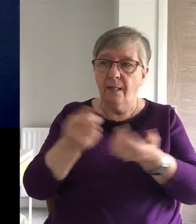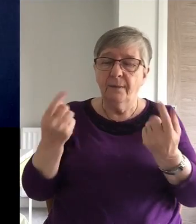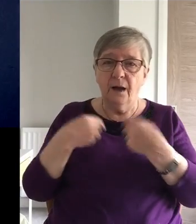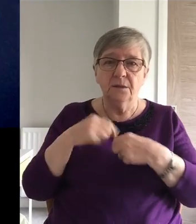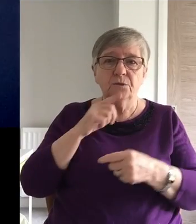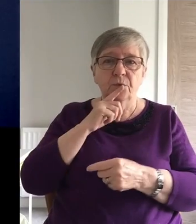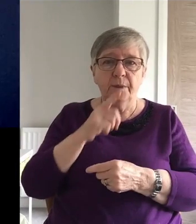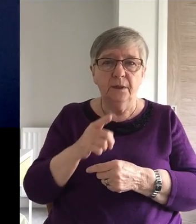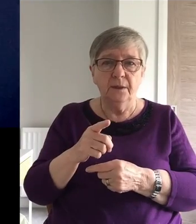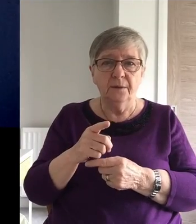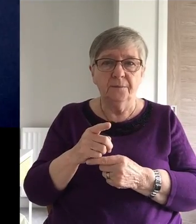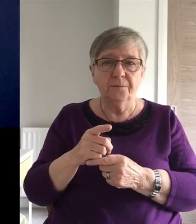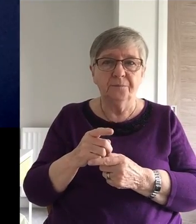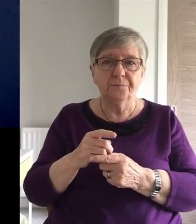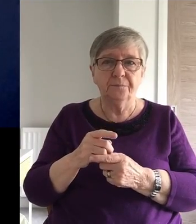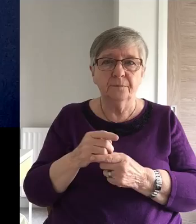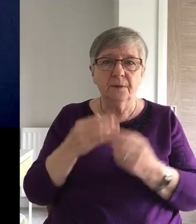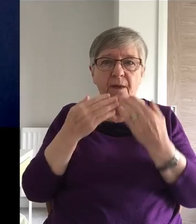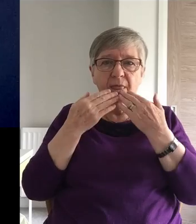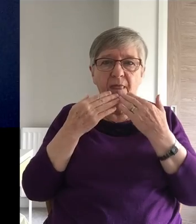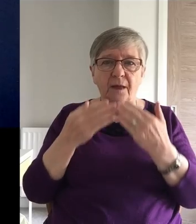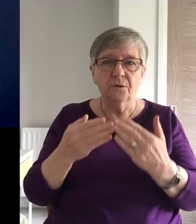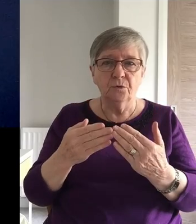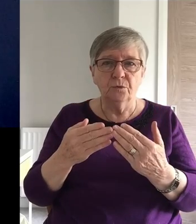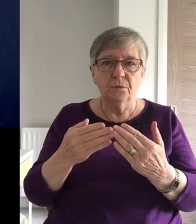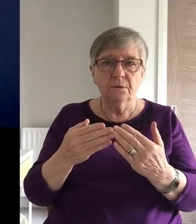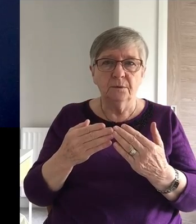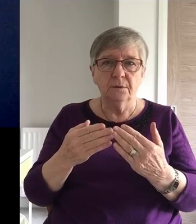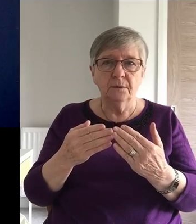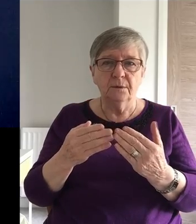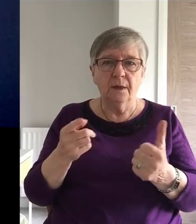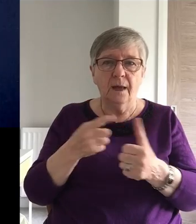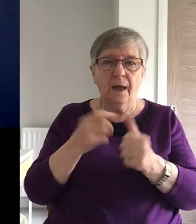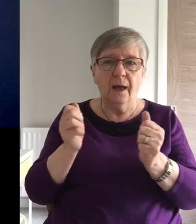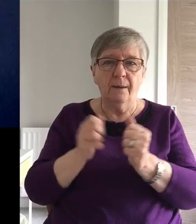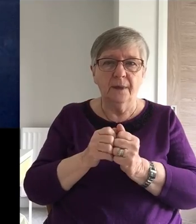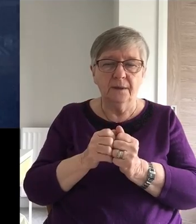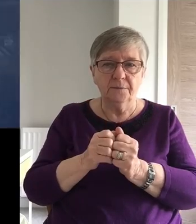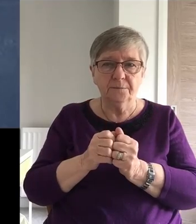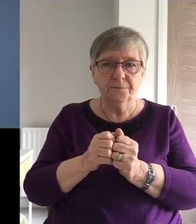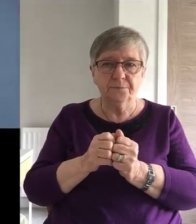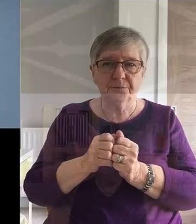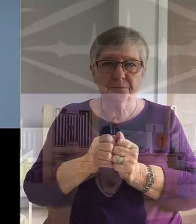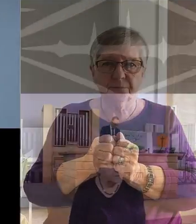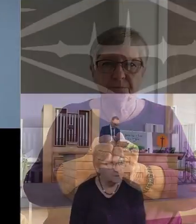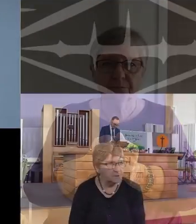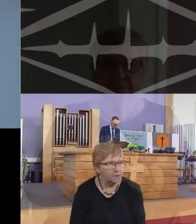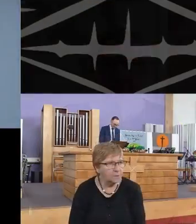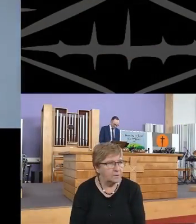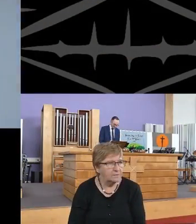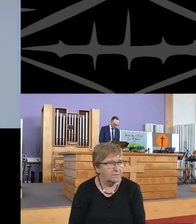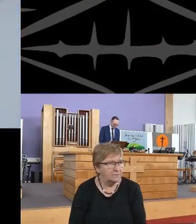be. Thank you. Amen.